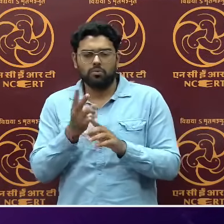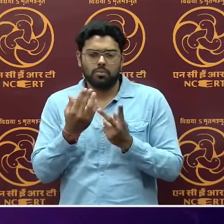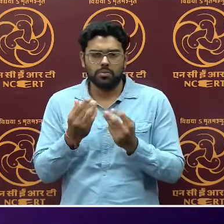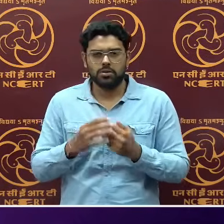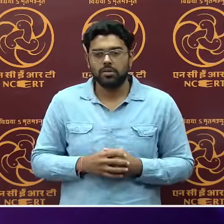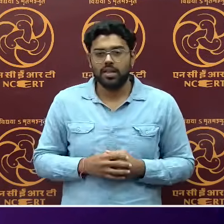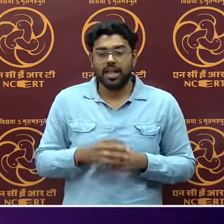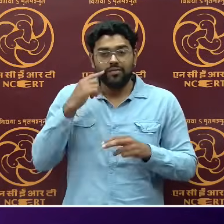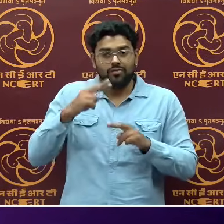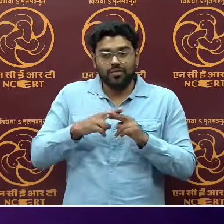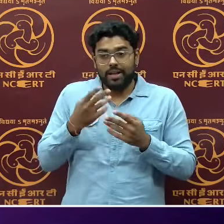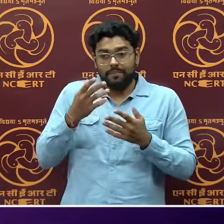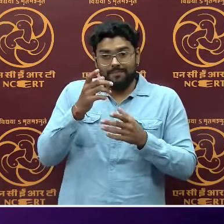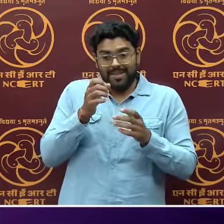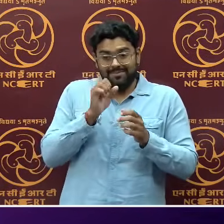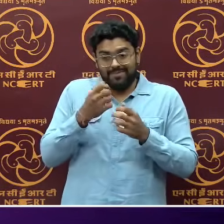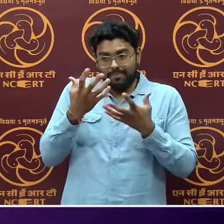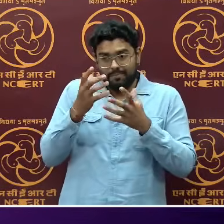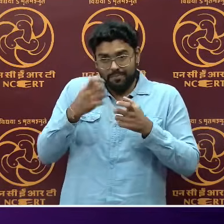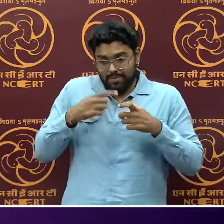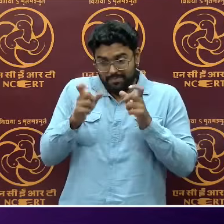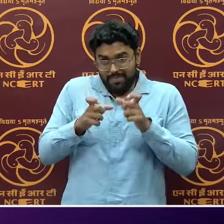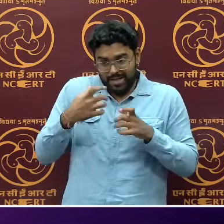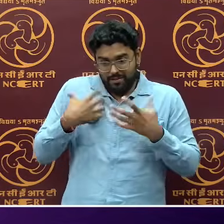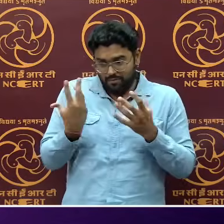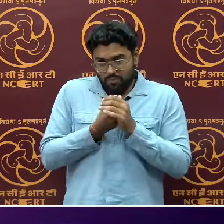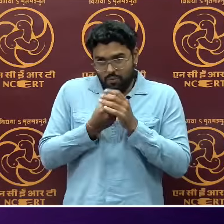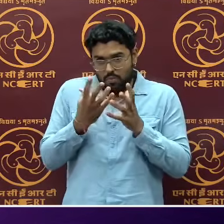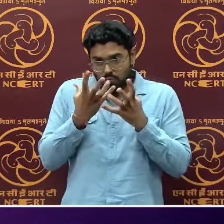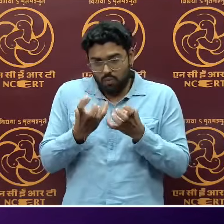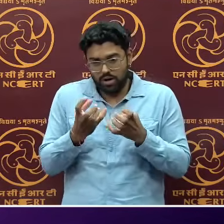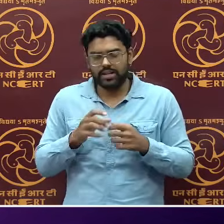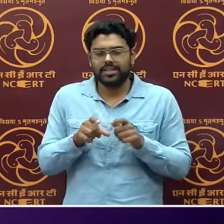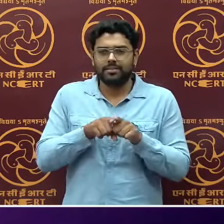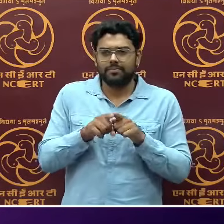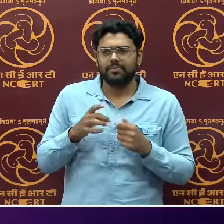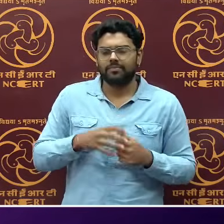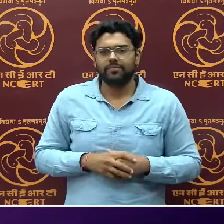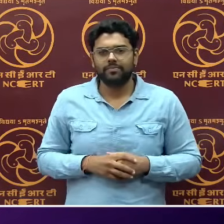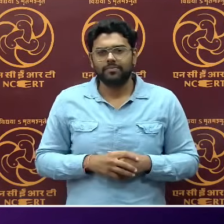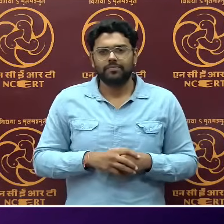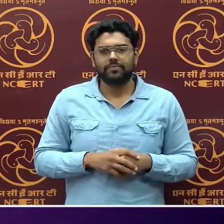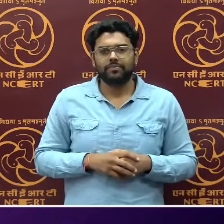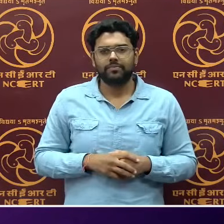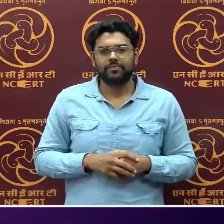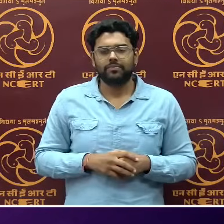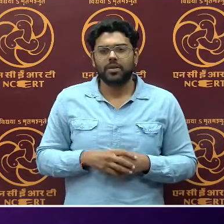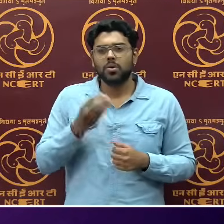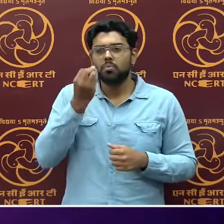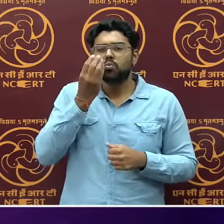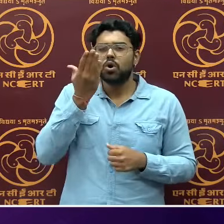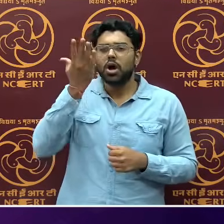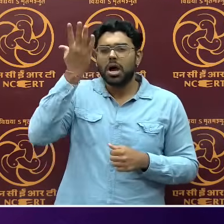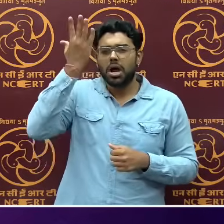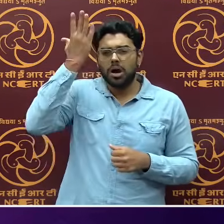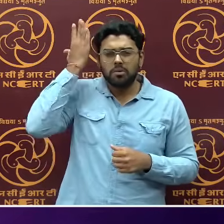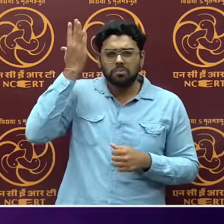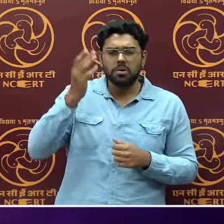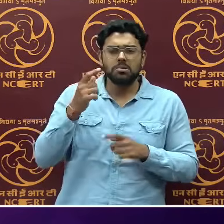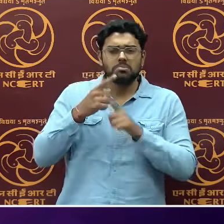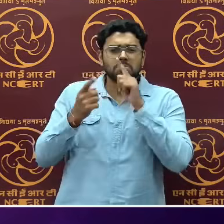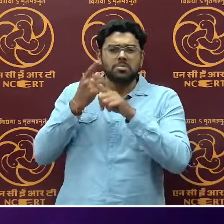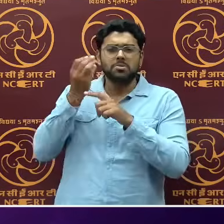whatever desired characteristics we want, say if you have seen ancient days, those